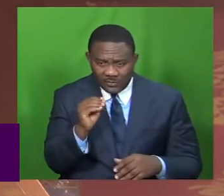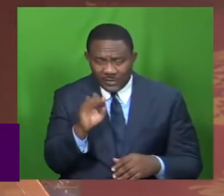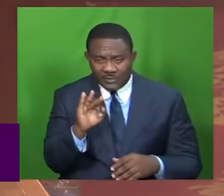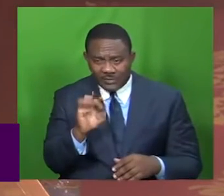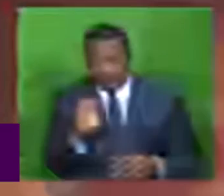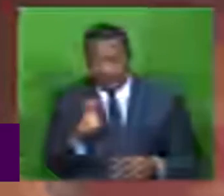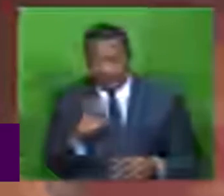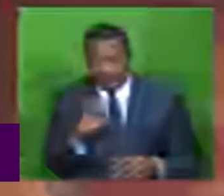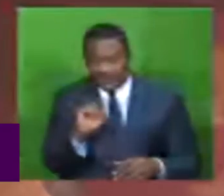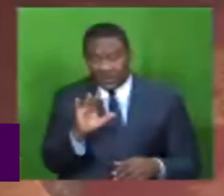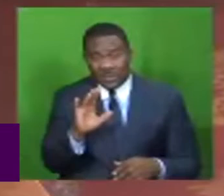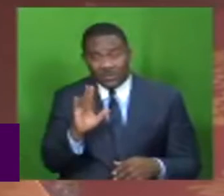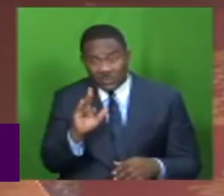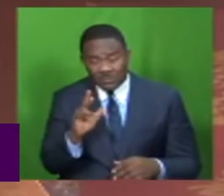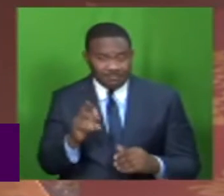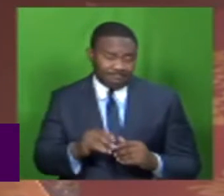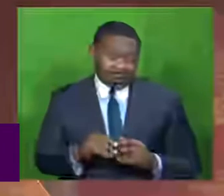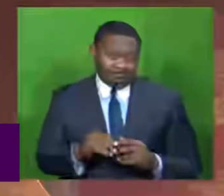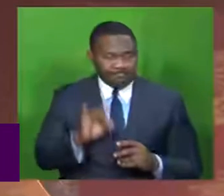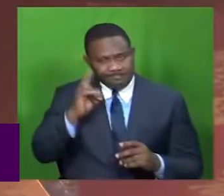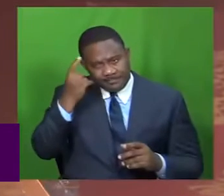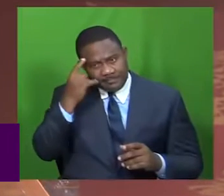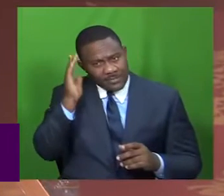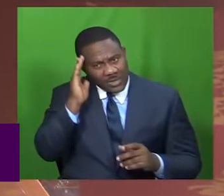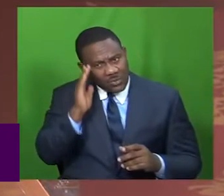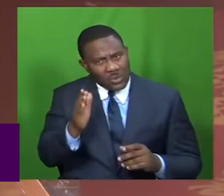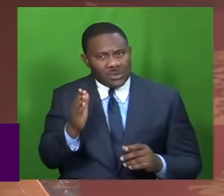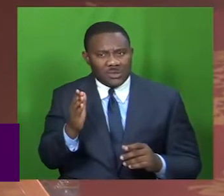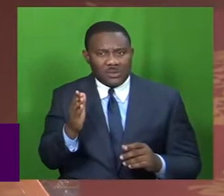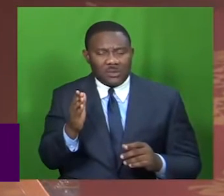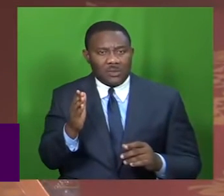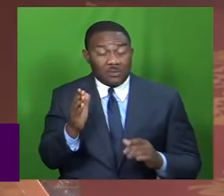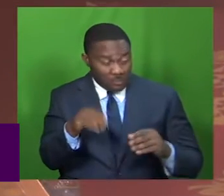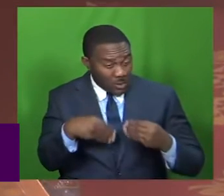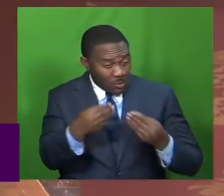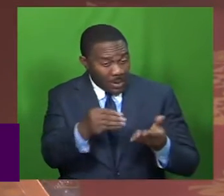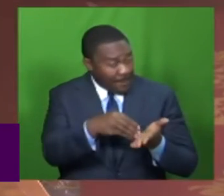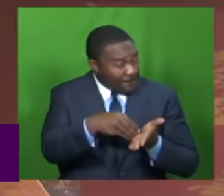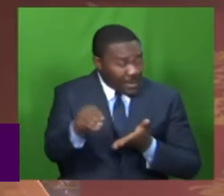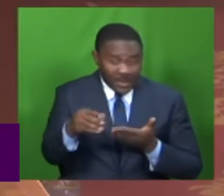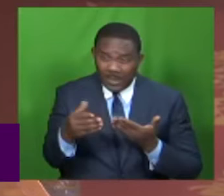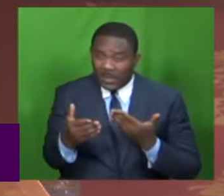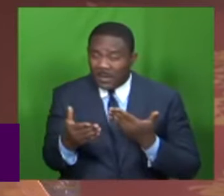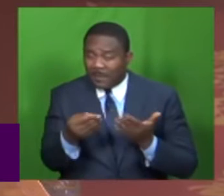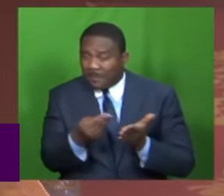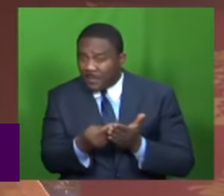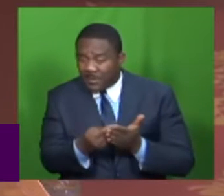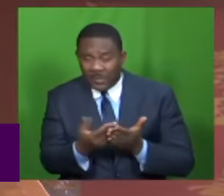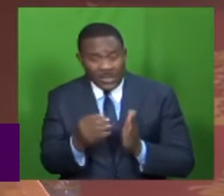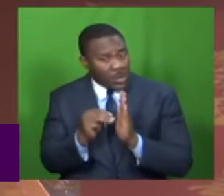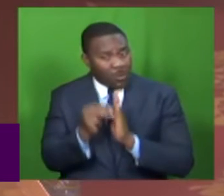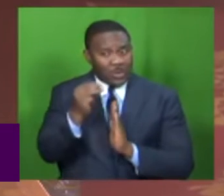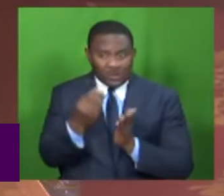14th February 2023, that government will honor their coupons, payments, and maturing